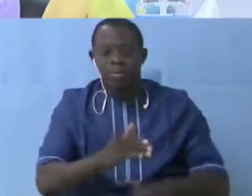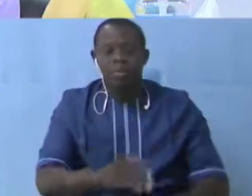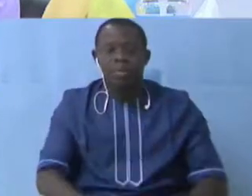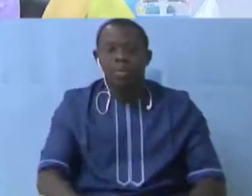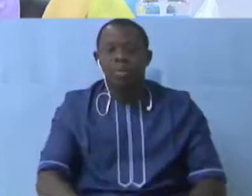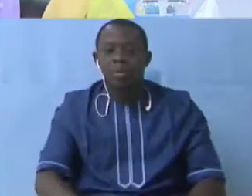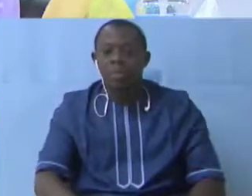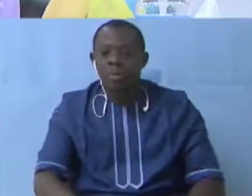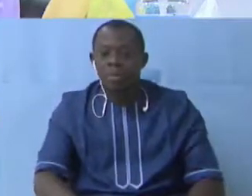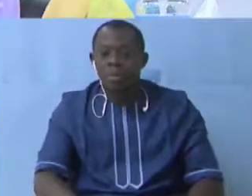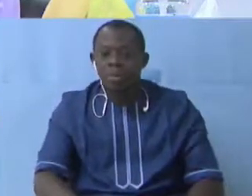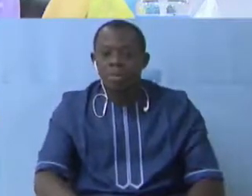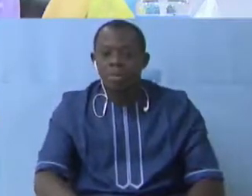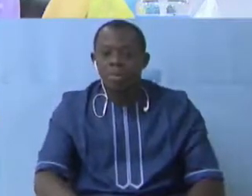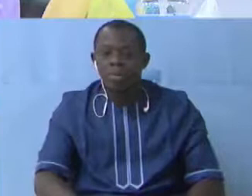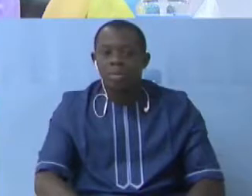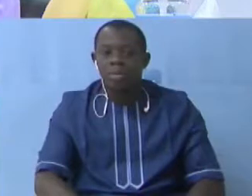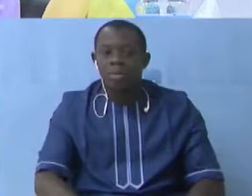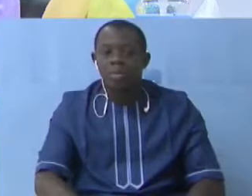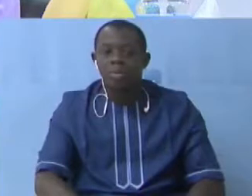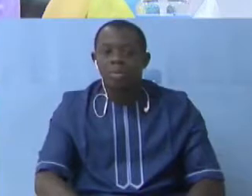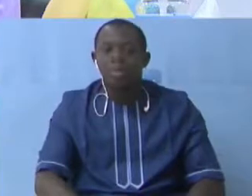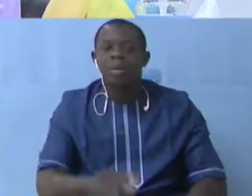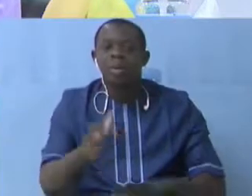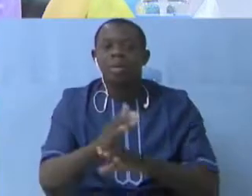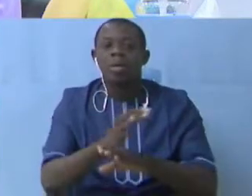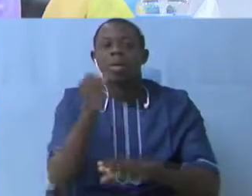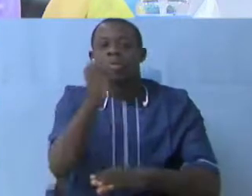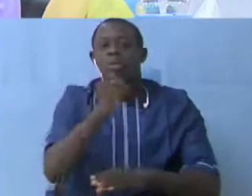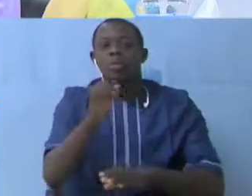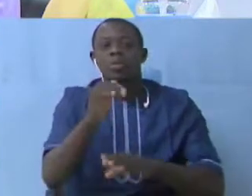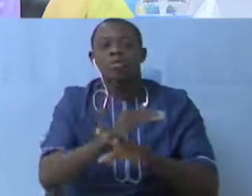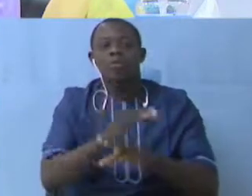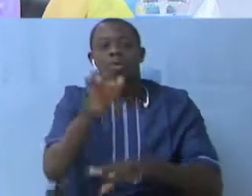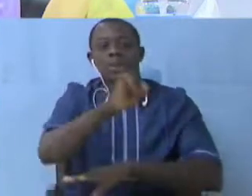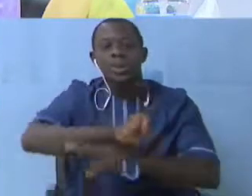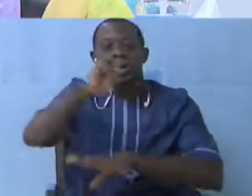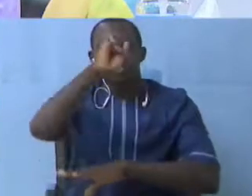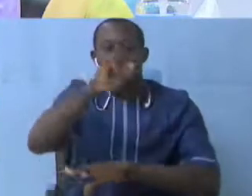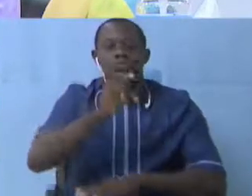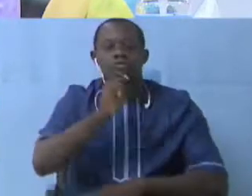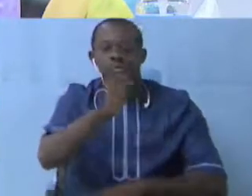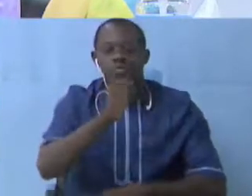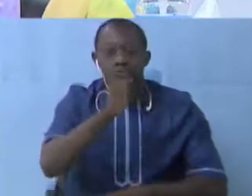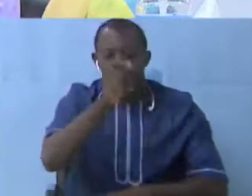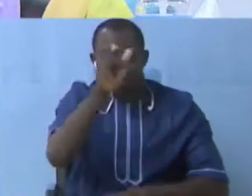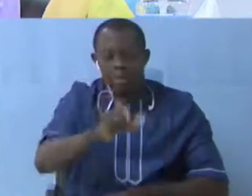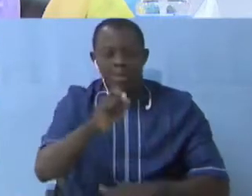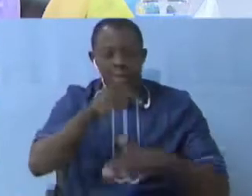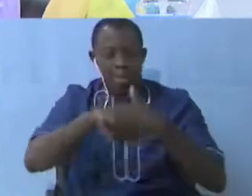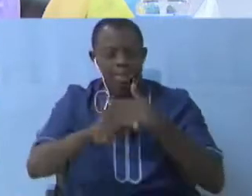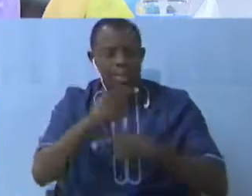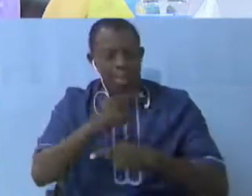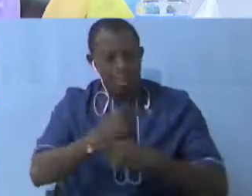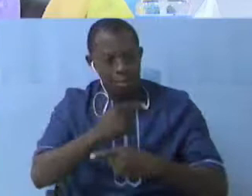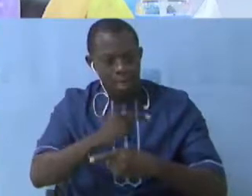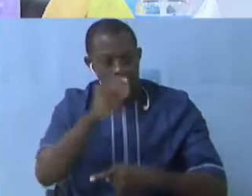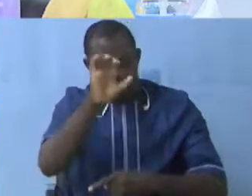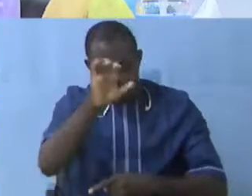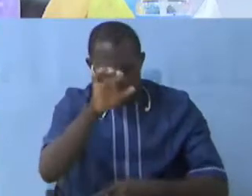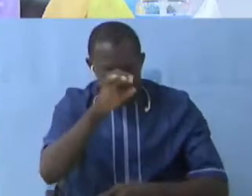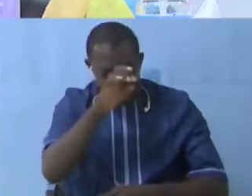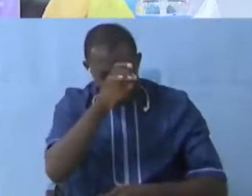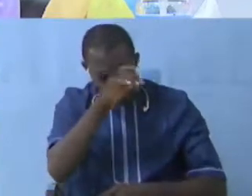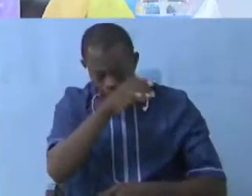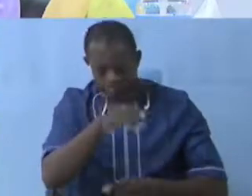Because the senior journalists in this country ñi senior journalist di benn taskati xibaar ko ci réewi